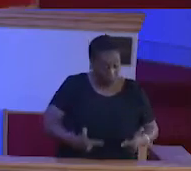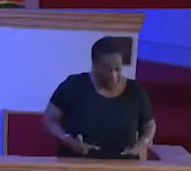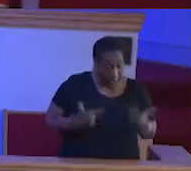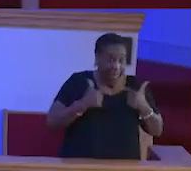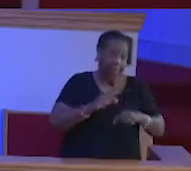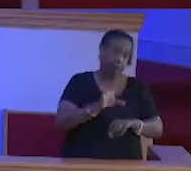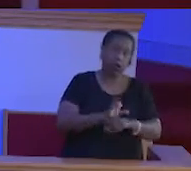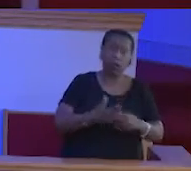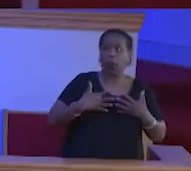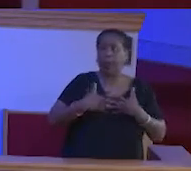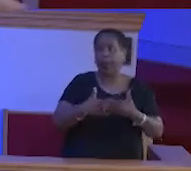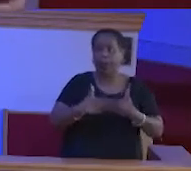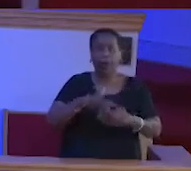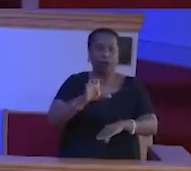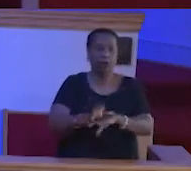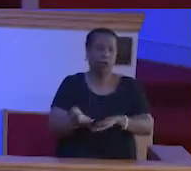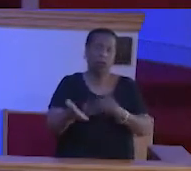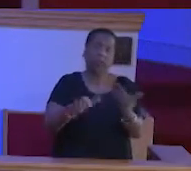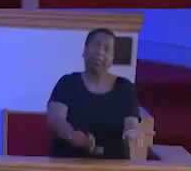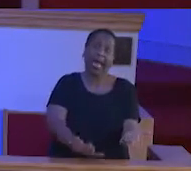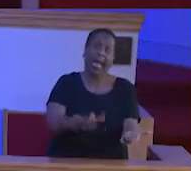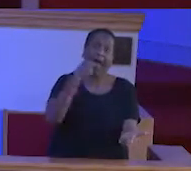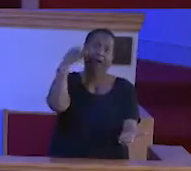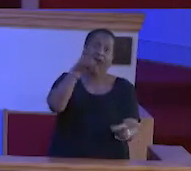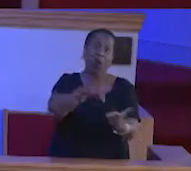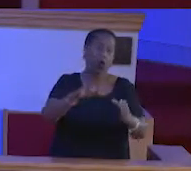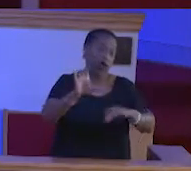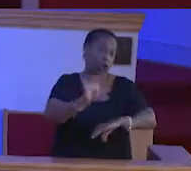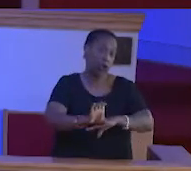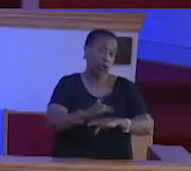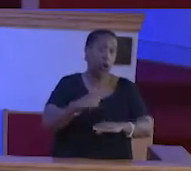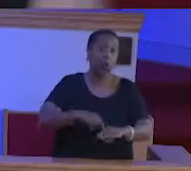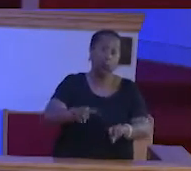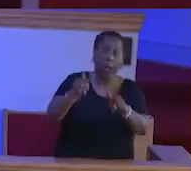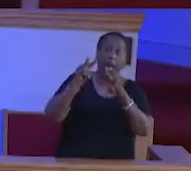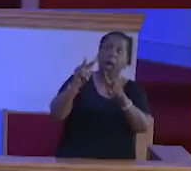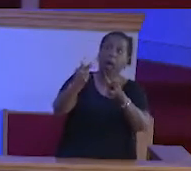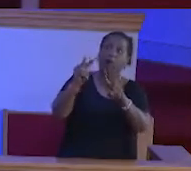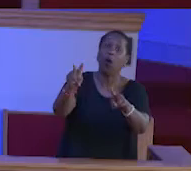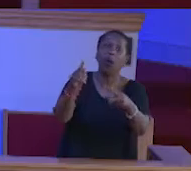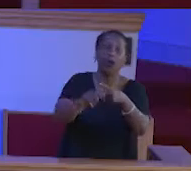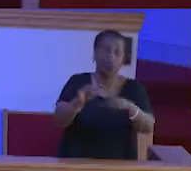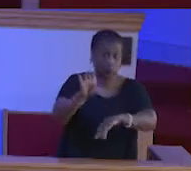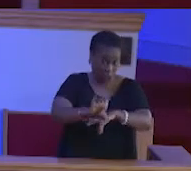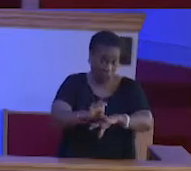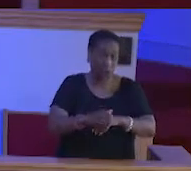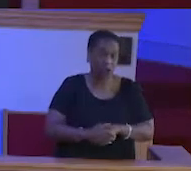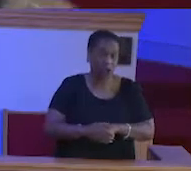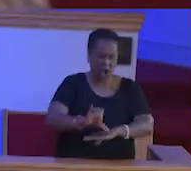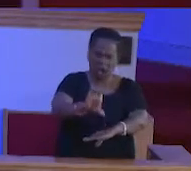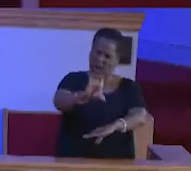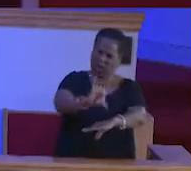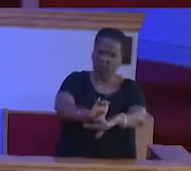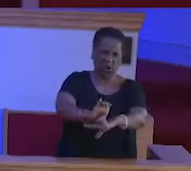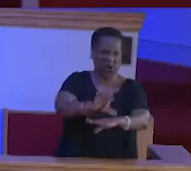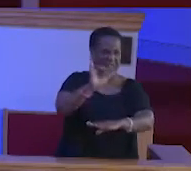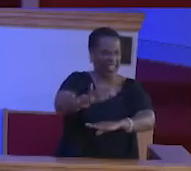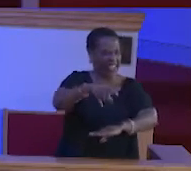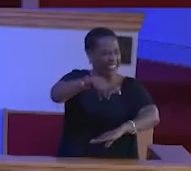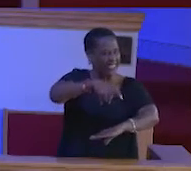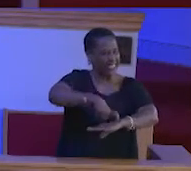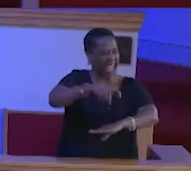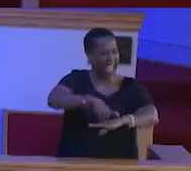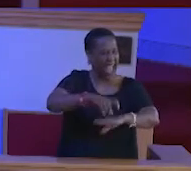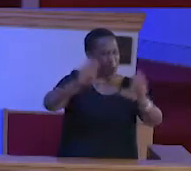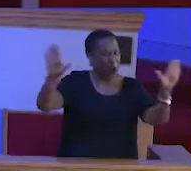church, we breathed church, we died for church. We even looked forward to church. For church was the time